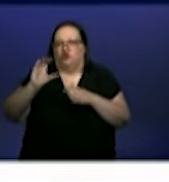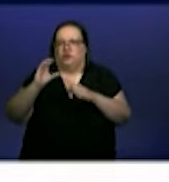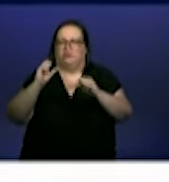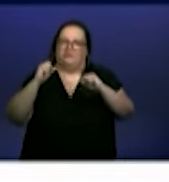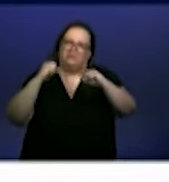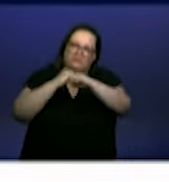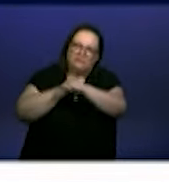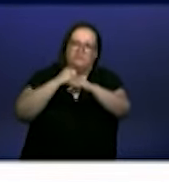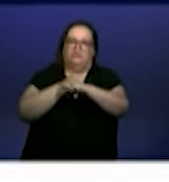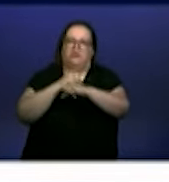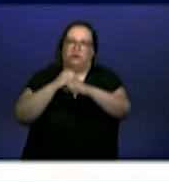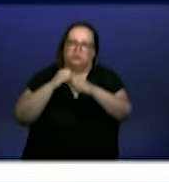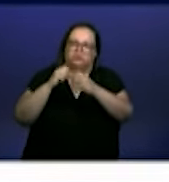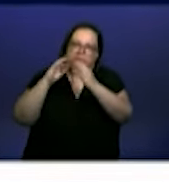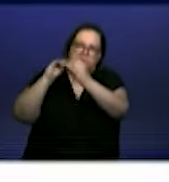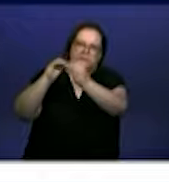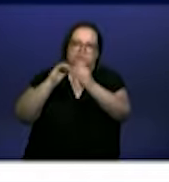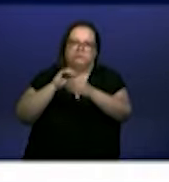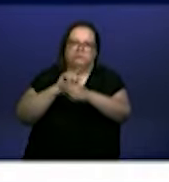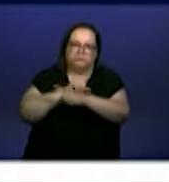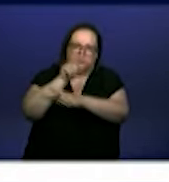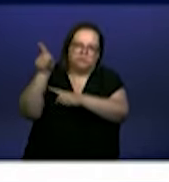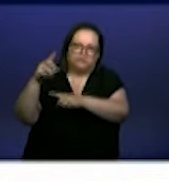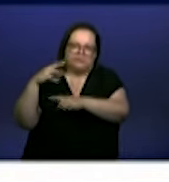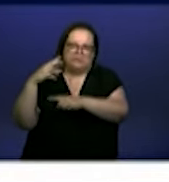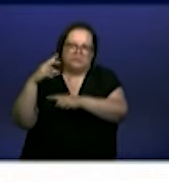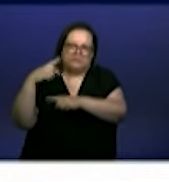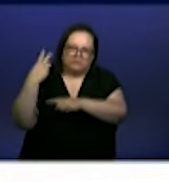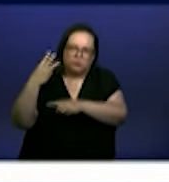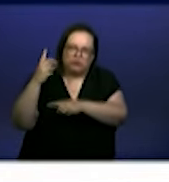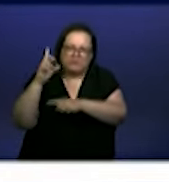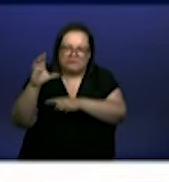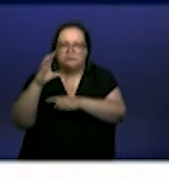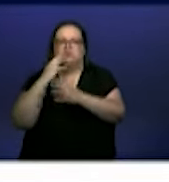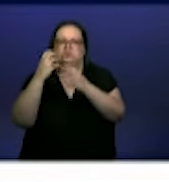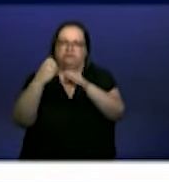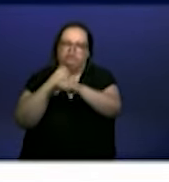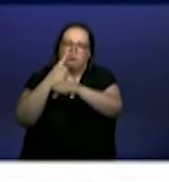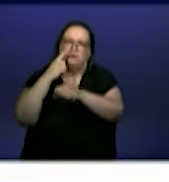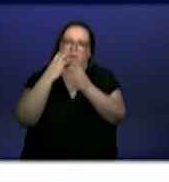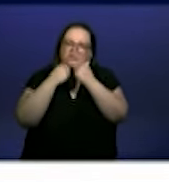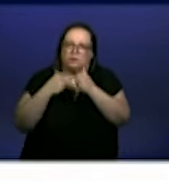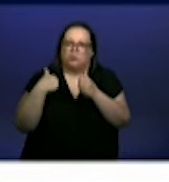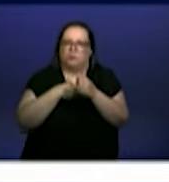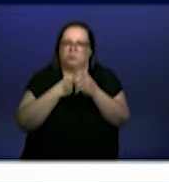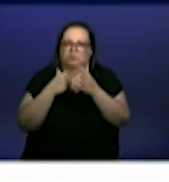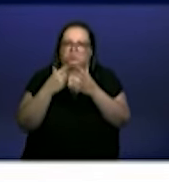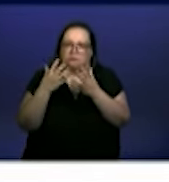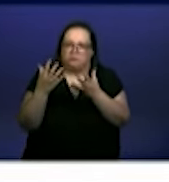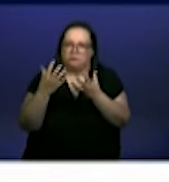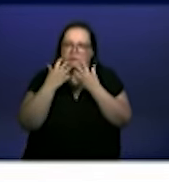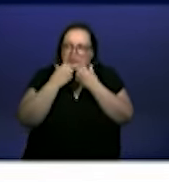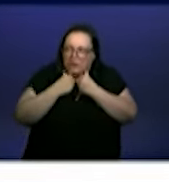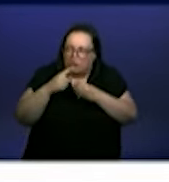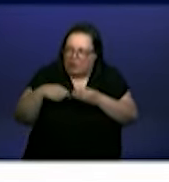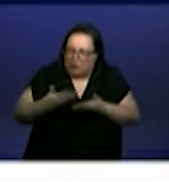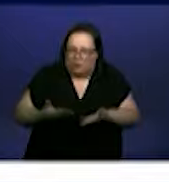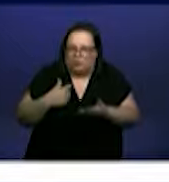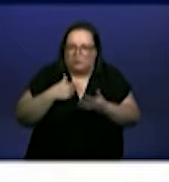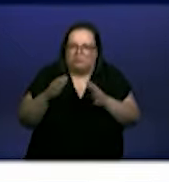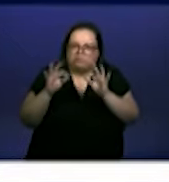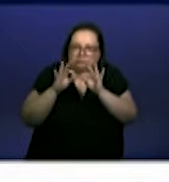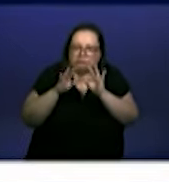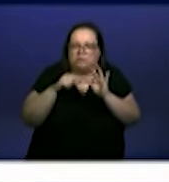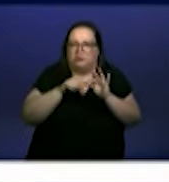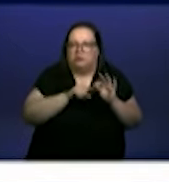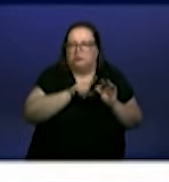in the U.S. Senate to fight for the values that we care about so much here. And, you know, you watch what's happening in Washington, D.C. right now,